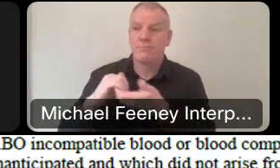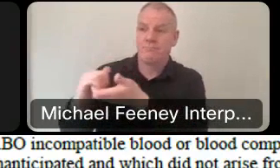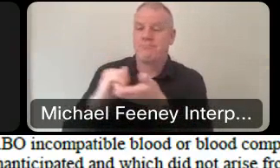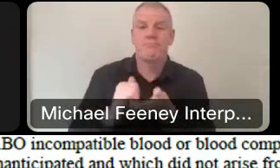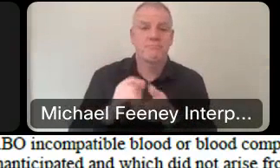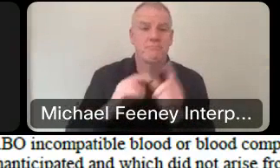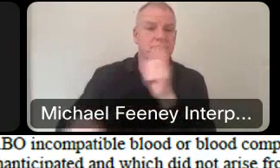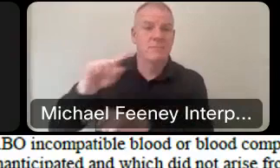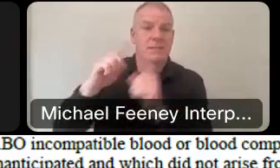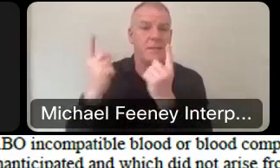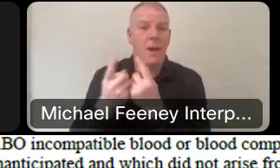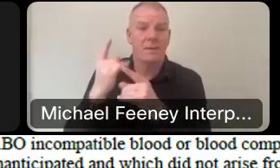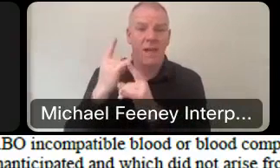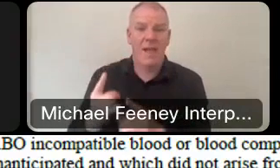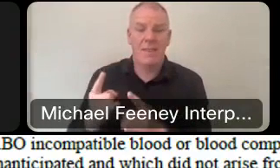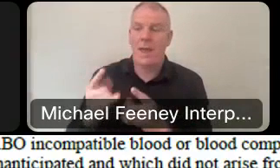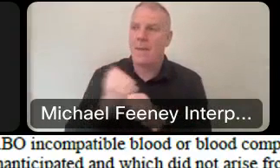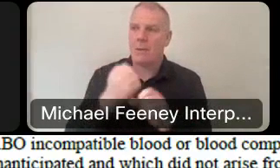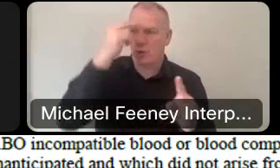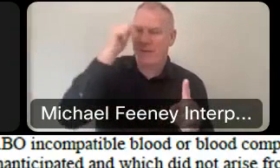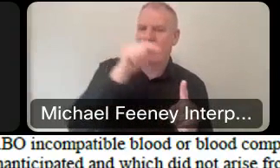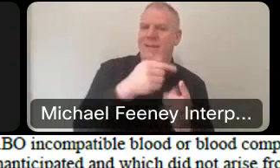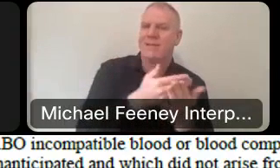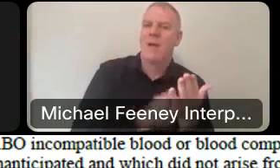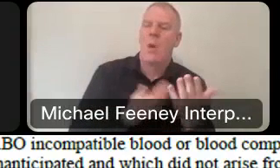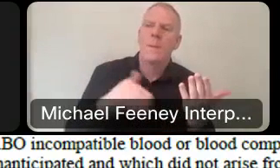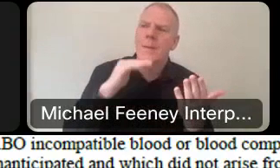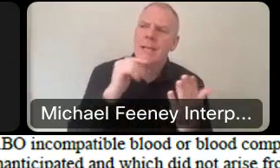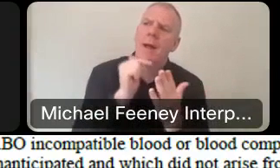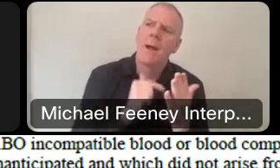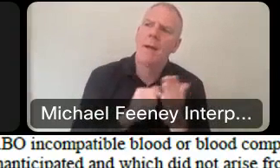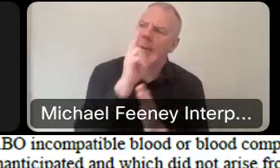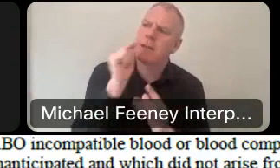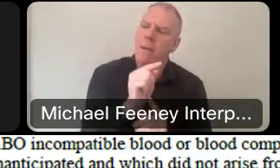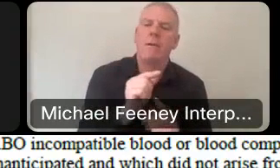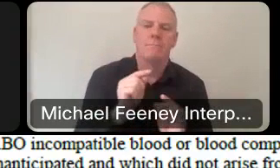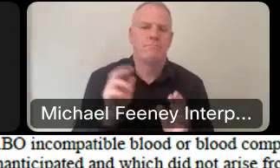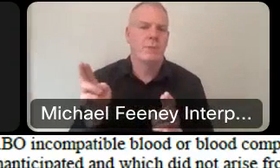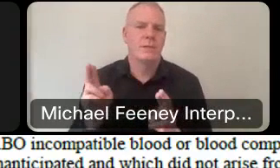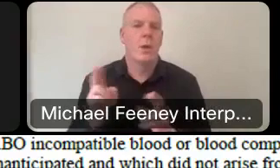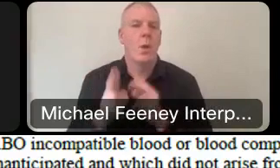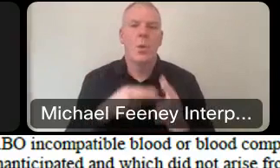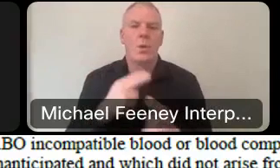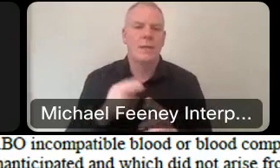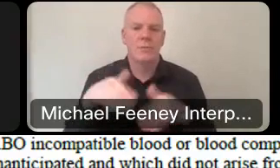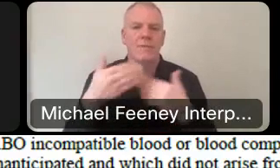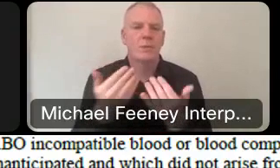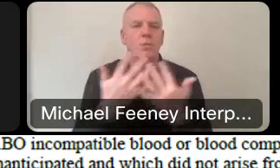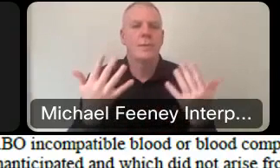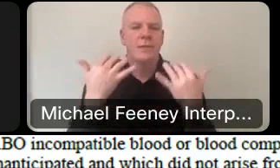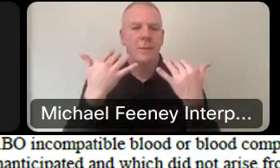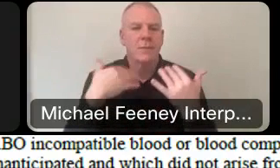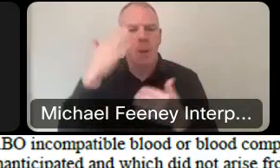from the Department of Health around the interpretation of these. Certainly without giving away too much, I know that there will